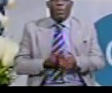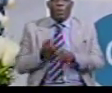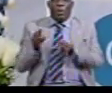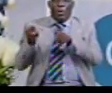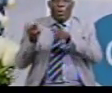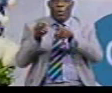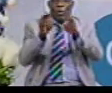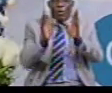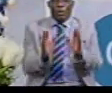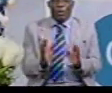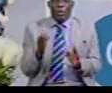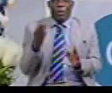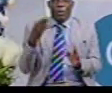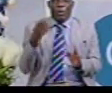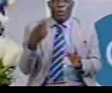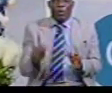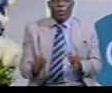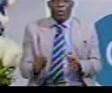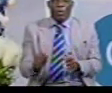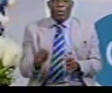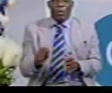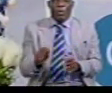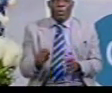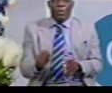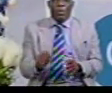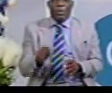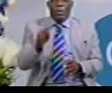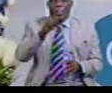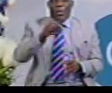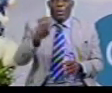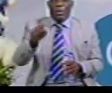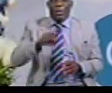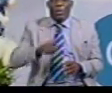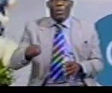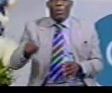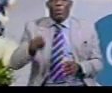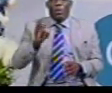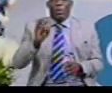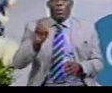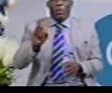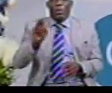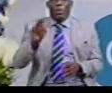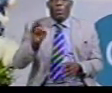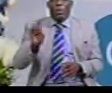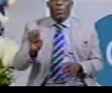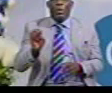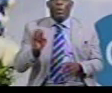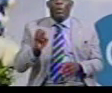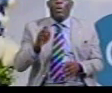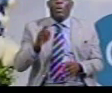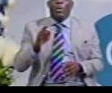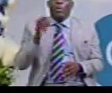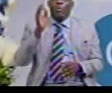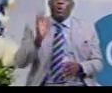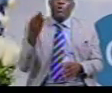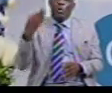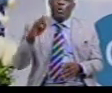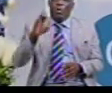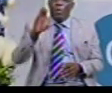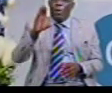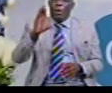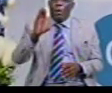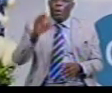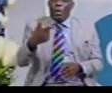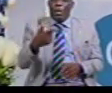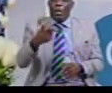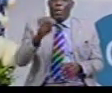the zone of Semak. De la zone Semak. The pastor of Gabon is here. Pasteur de the Gabon pastor ici. Of Chad is